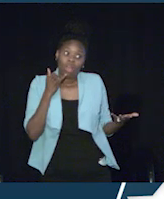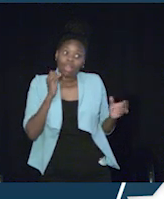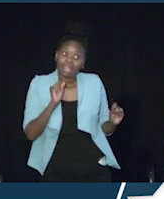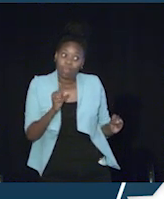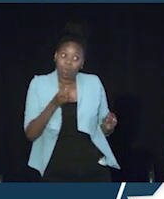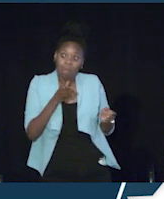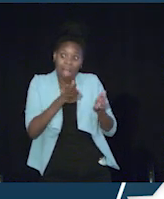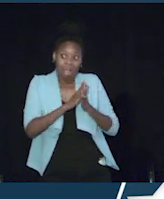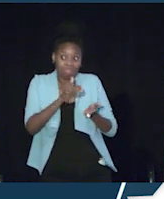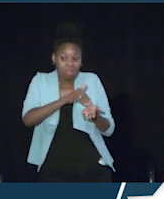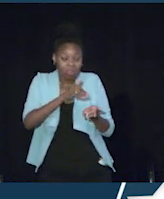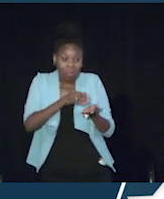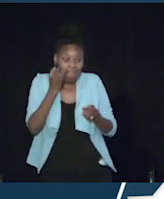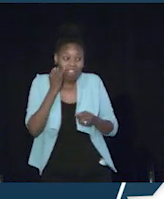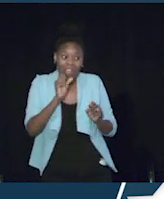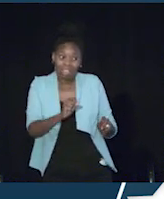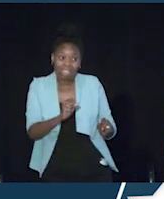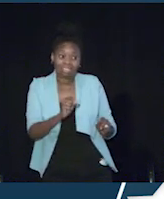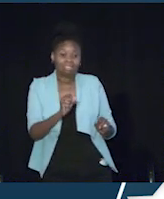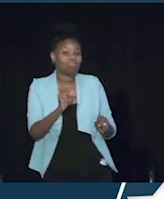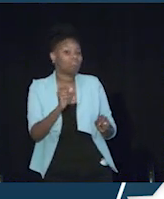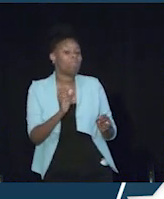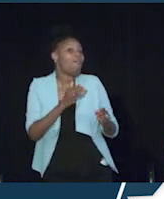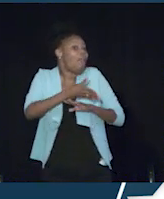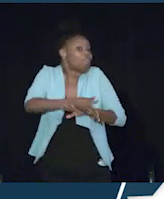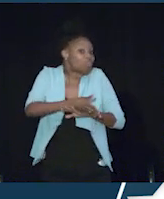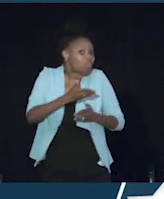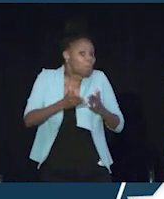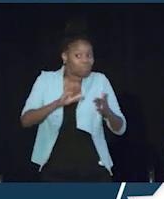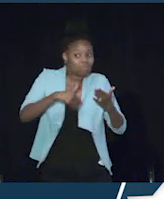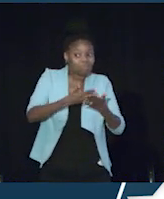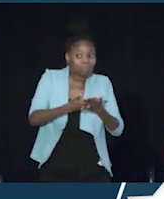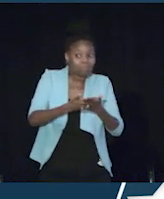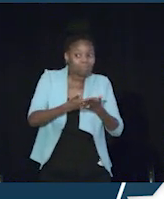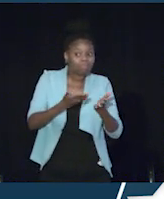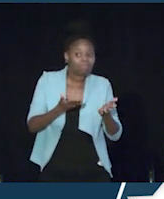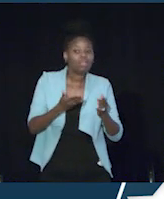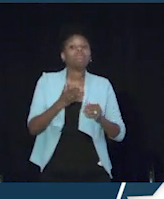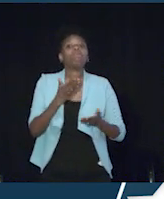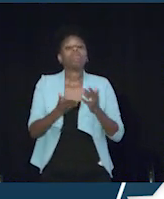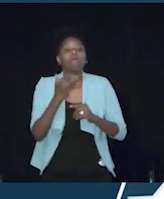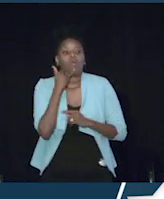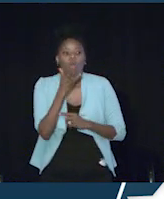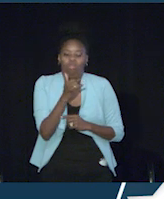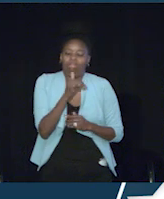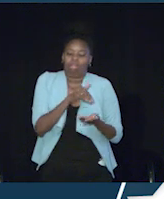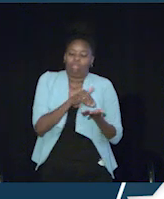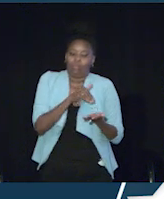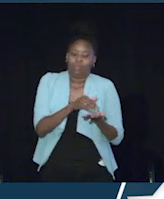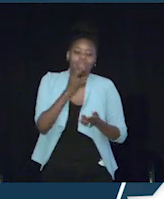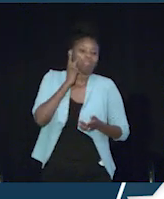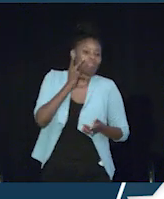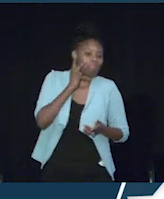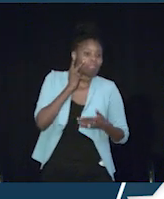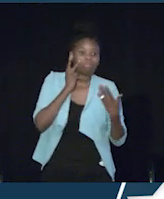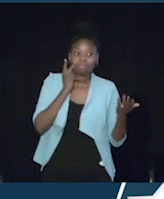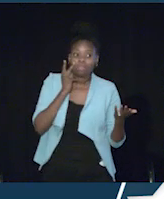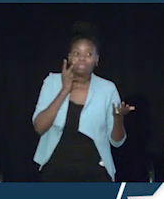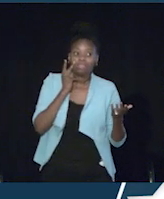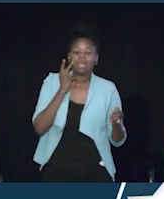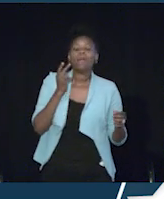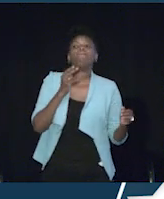doctor if I can just come in after?" She's like, "Well, let me call the doctor." She called the doctor. She called